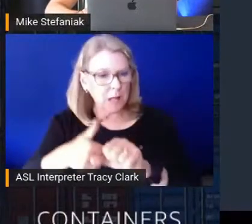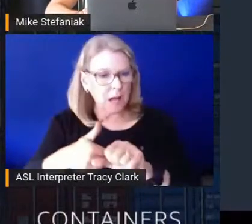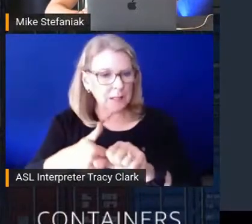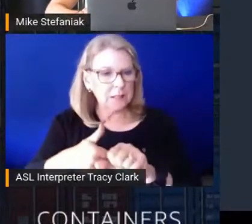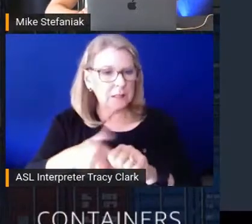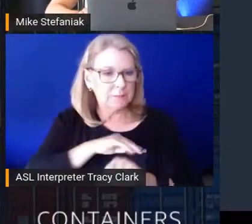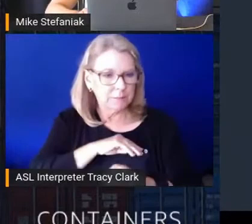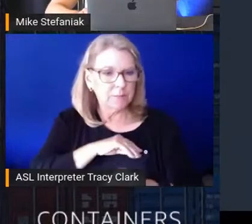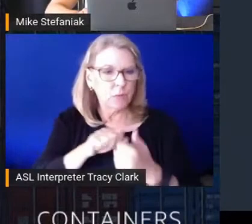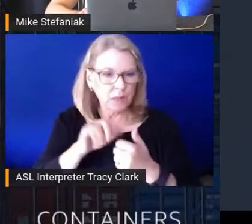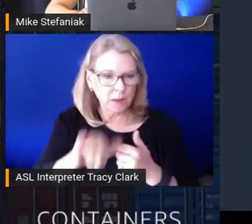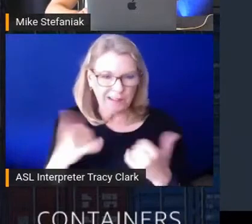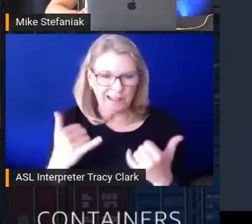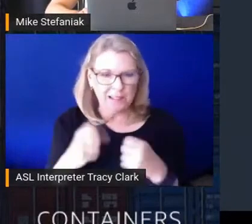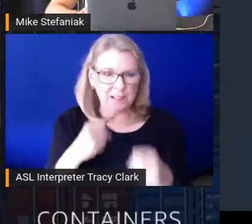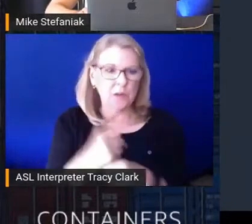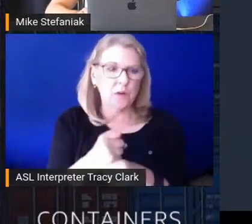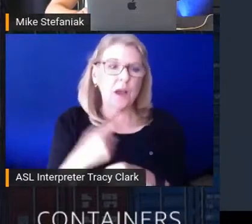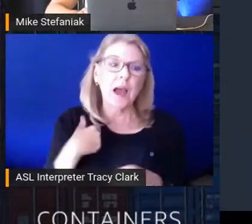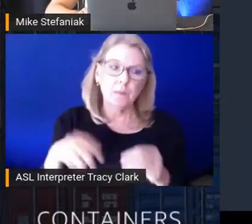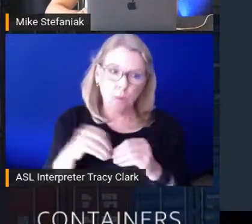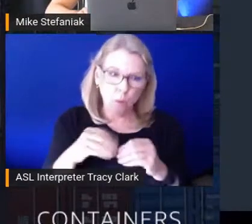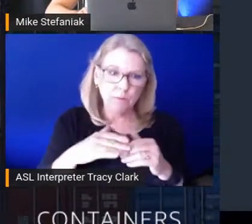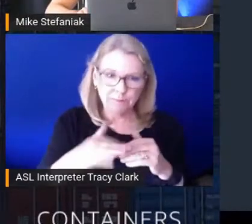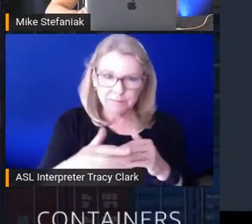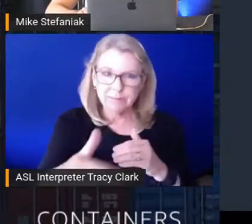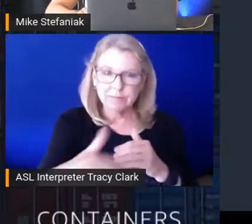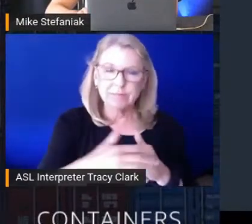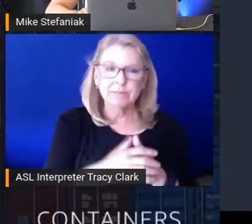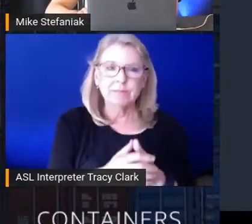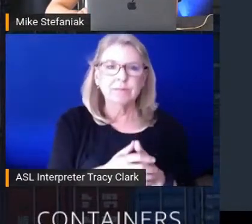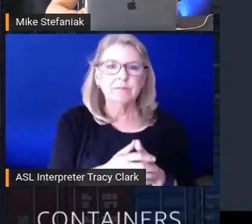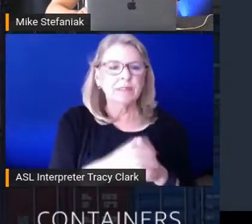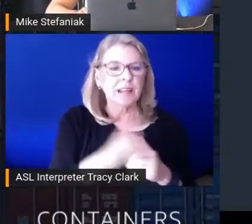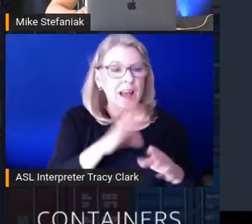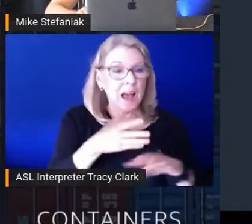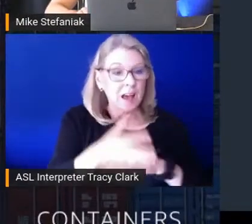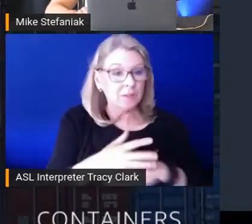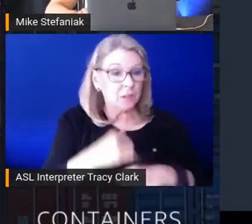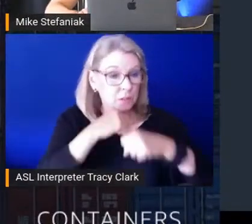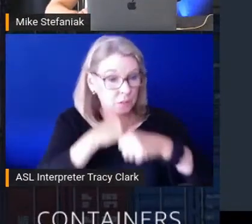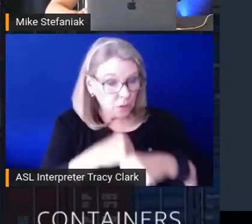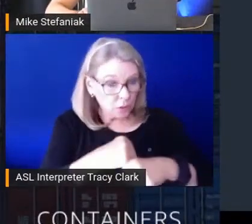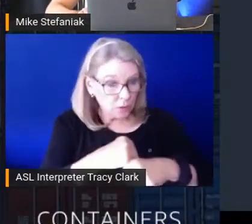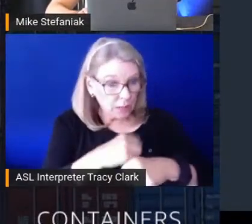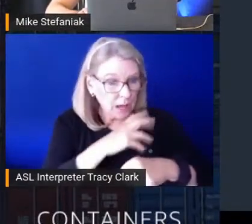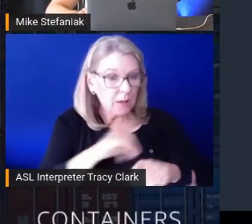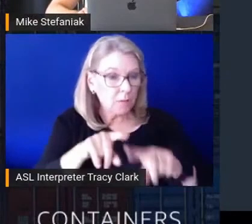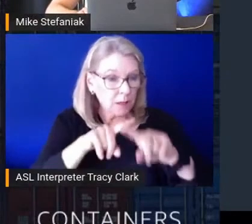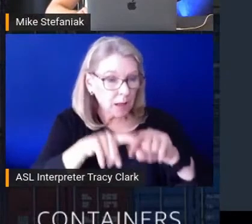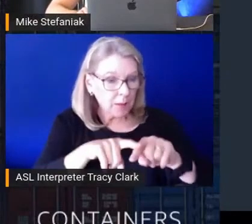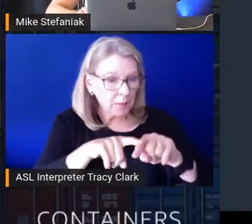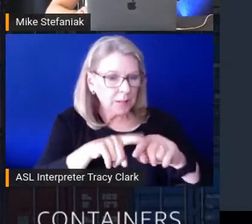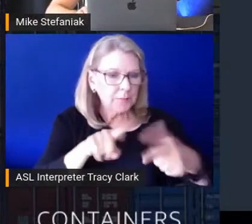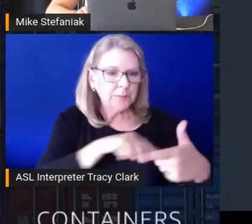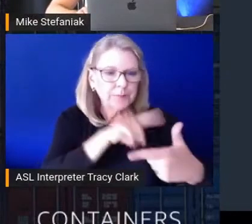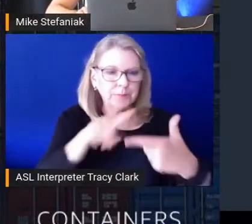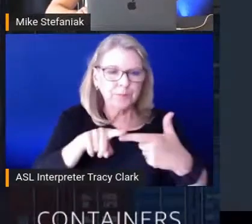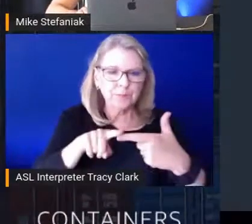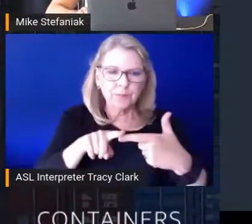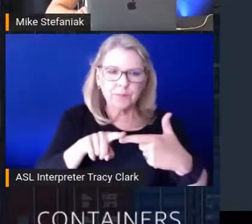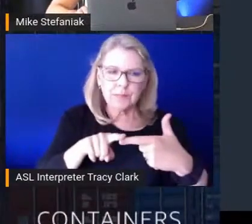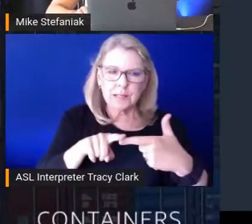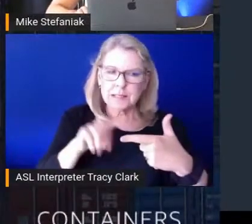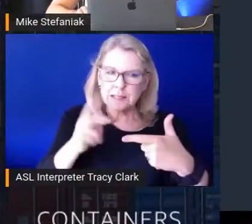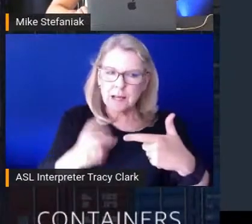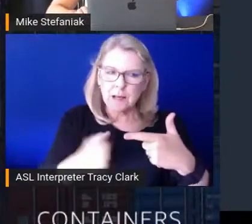Okay, performance and scale. This is, I would say, after security reliability, the next most important set of features.